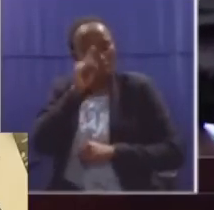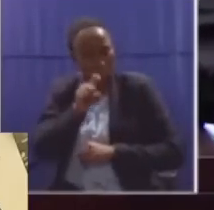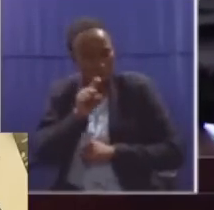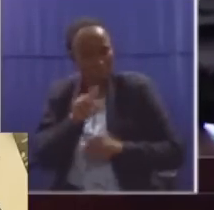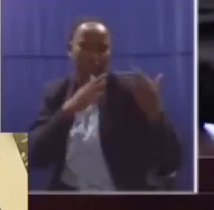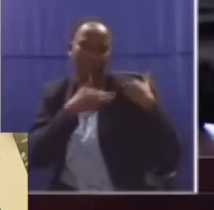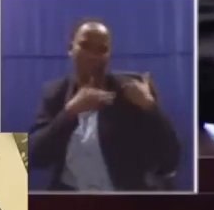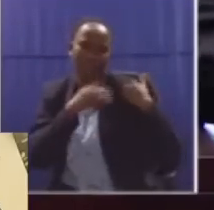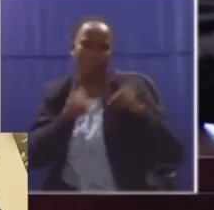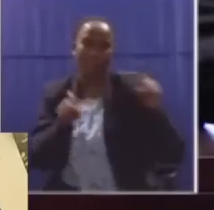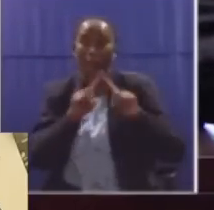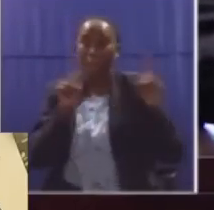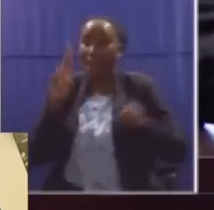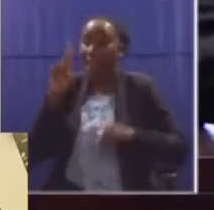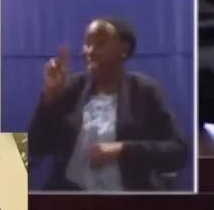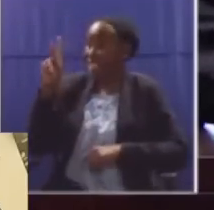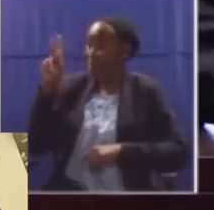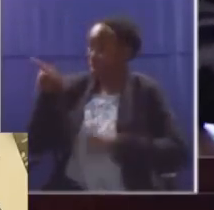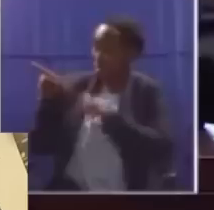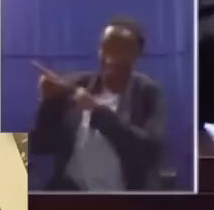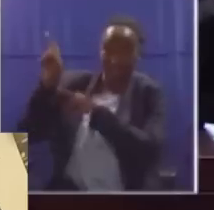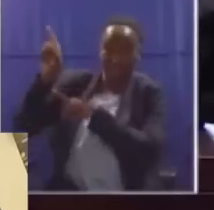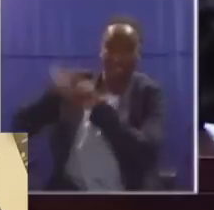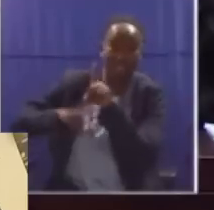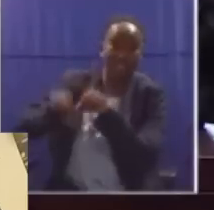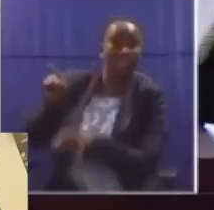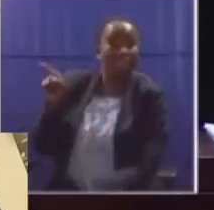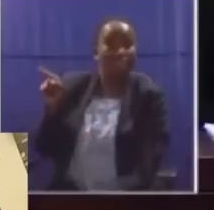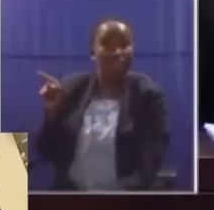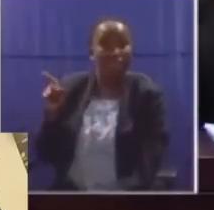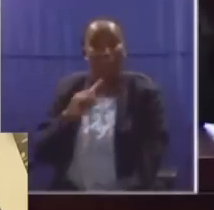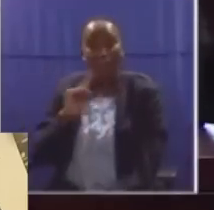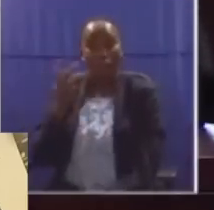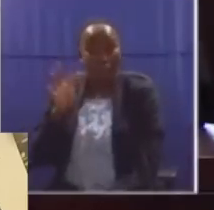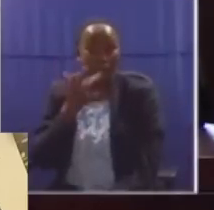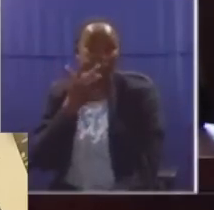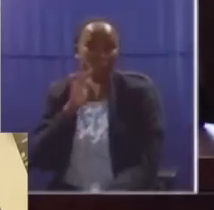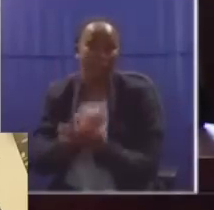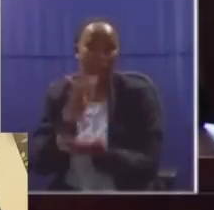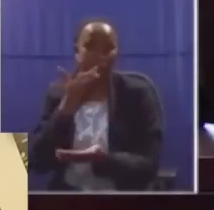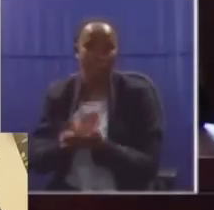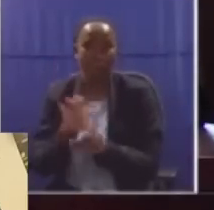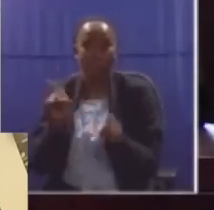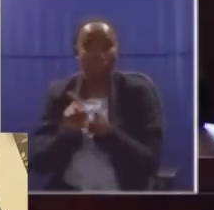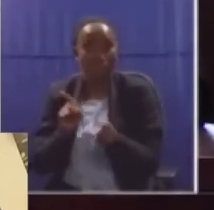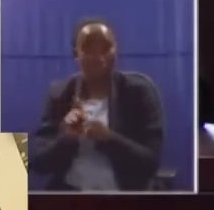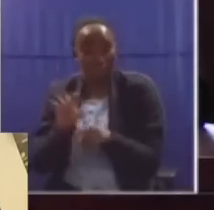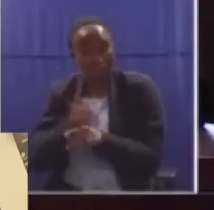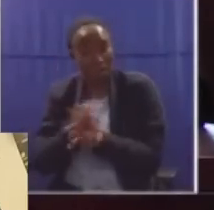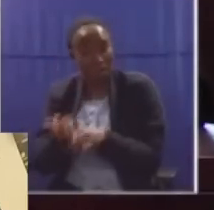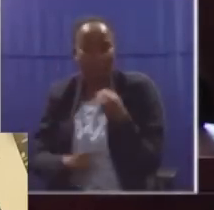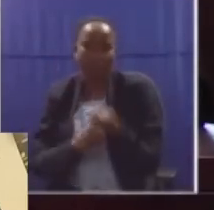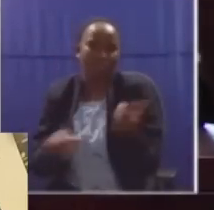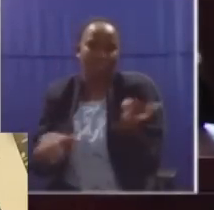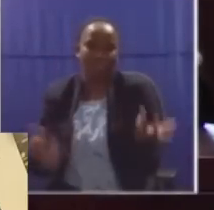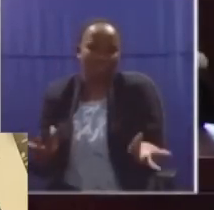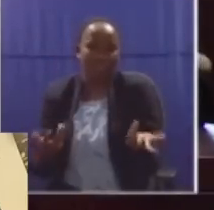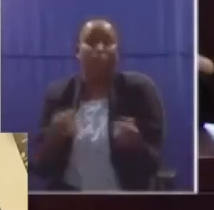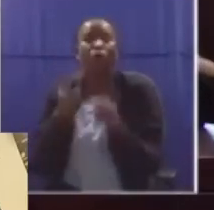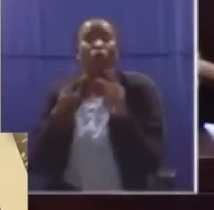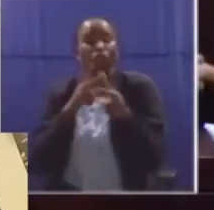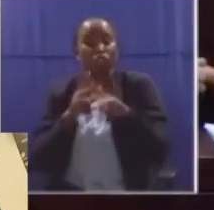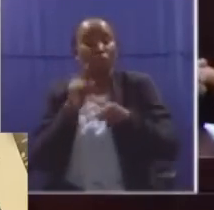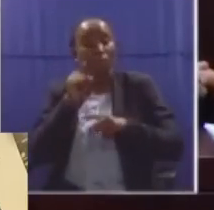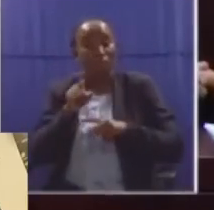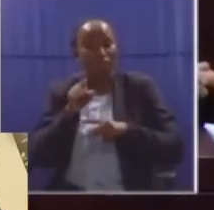are failing. The budgets over the last 5 years have not matched the promises, nor do they support the plans. And the facts? Well, the facts speak